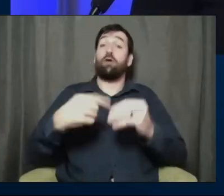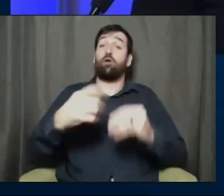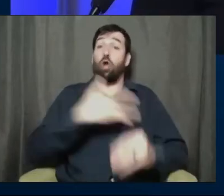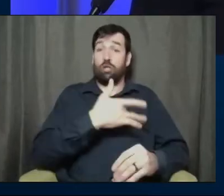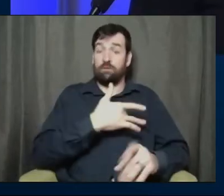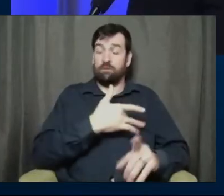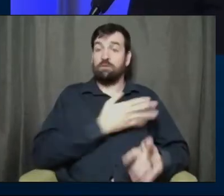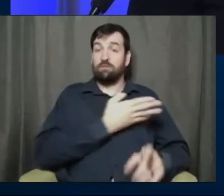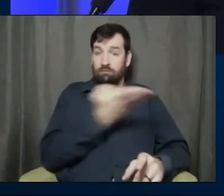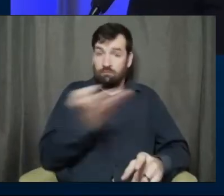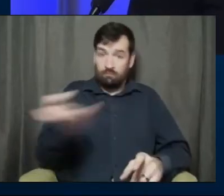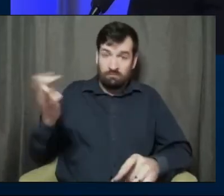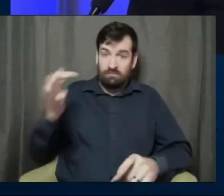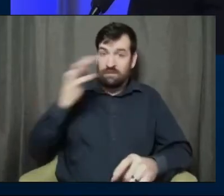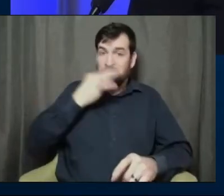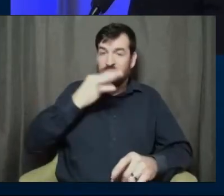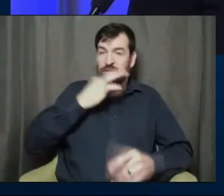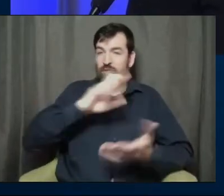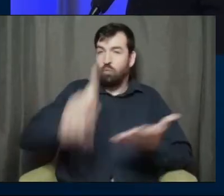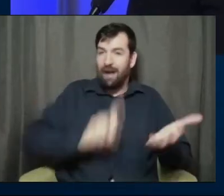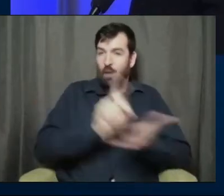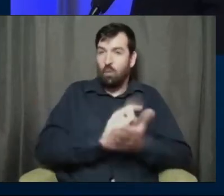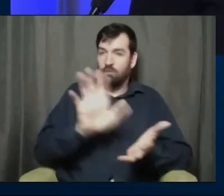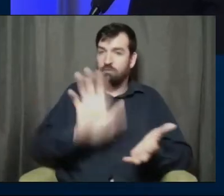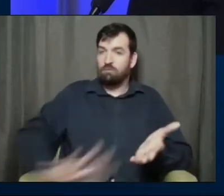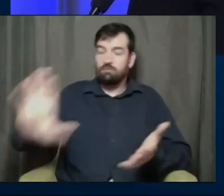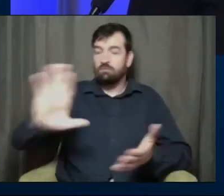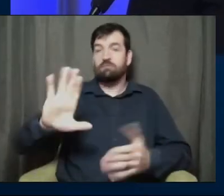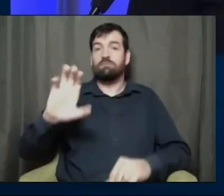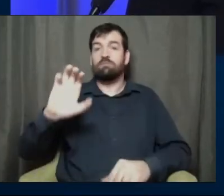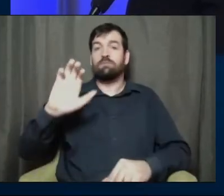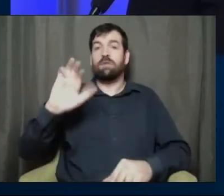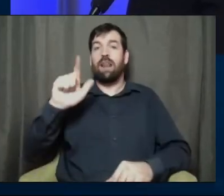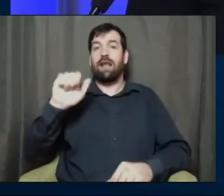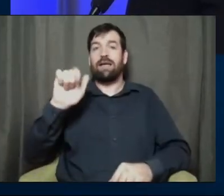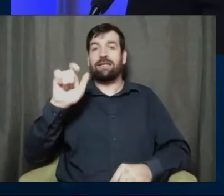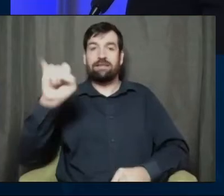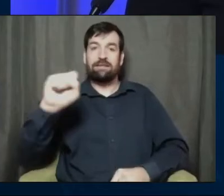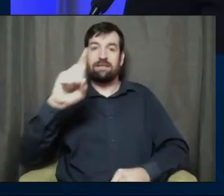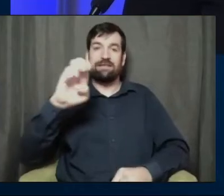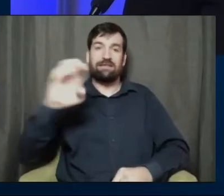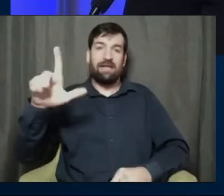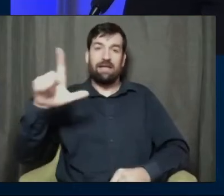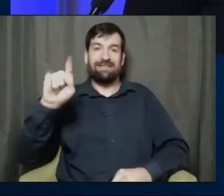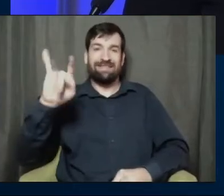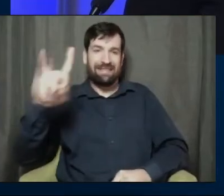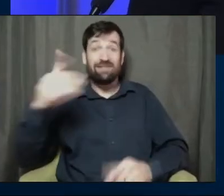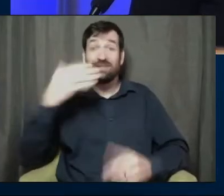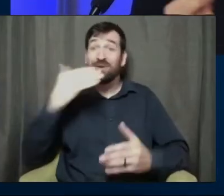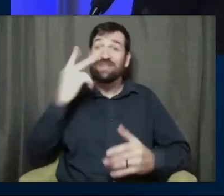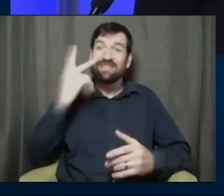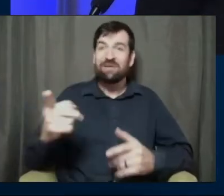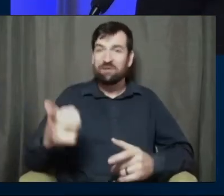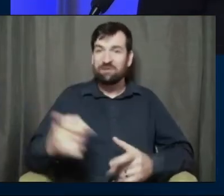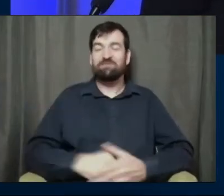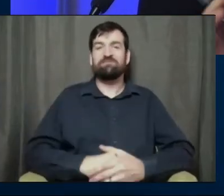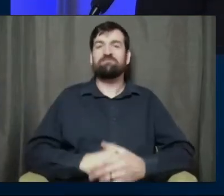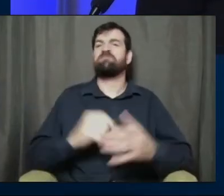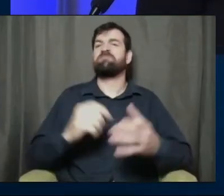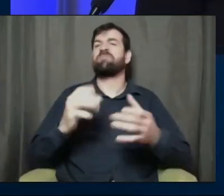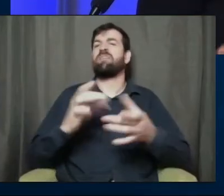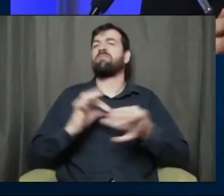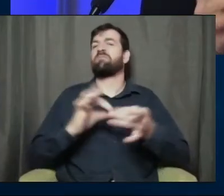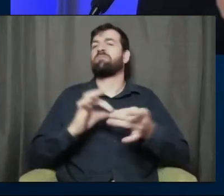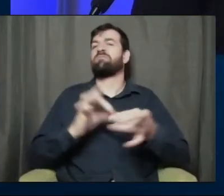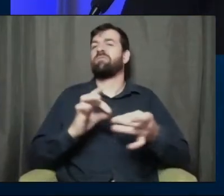way here in just about an hour or so. Host Alexis Del Cid, of course, is joining us today. Good to see you, friend. Give us a few headlines, a few